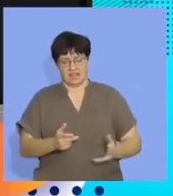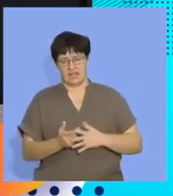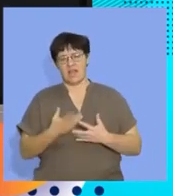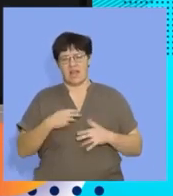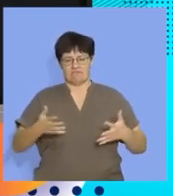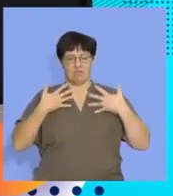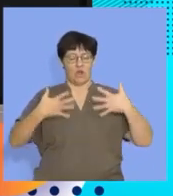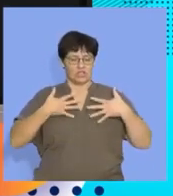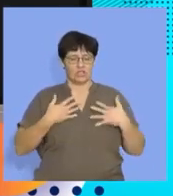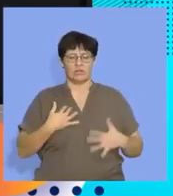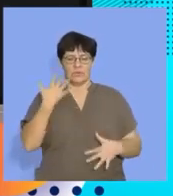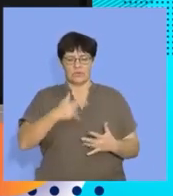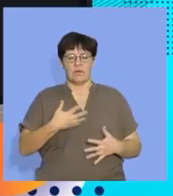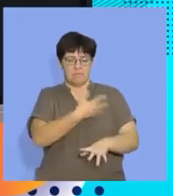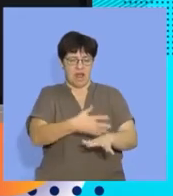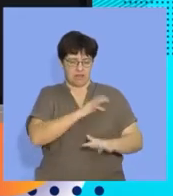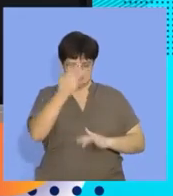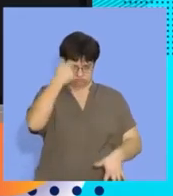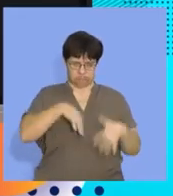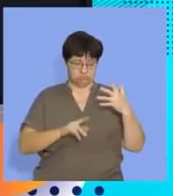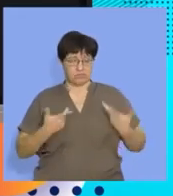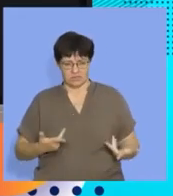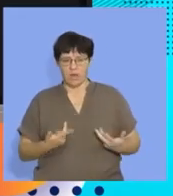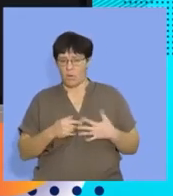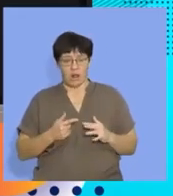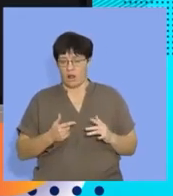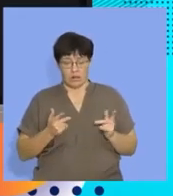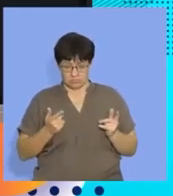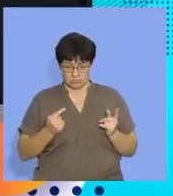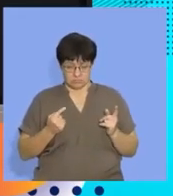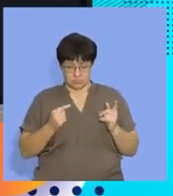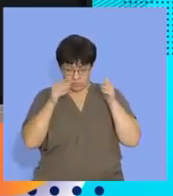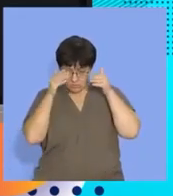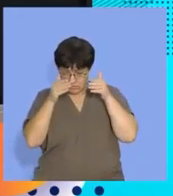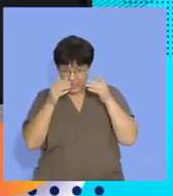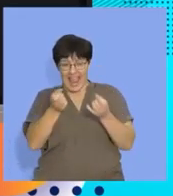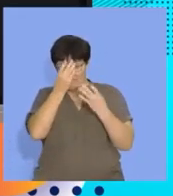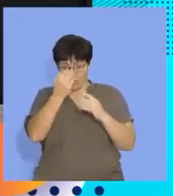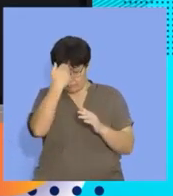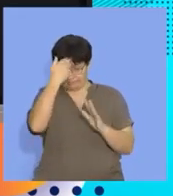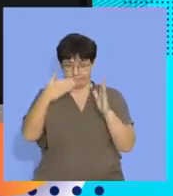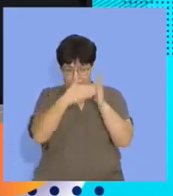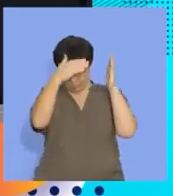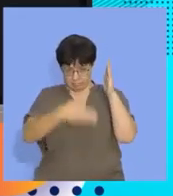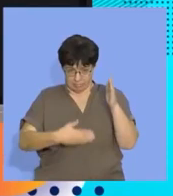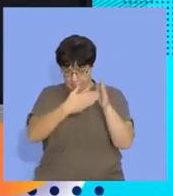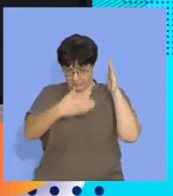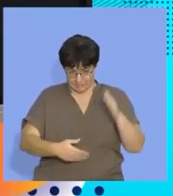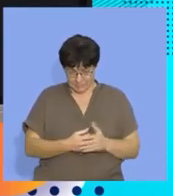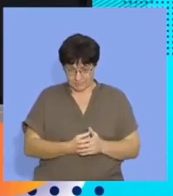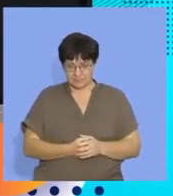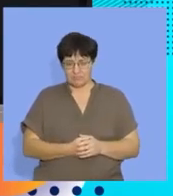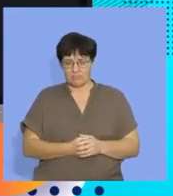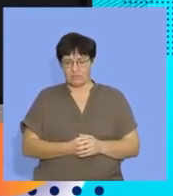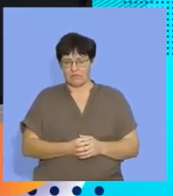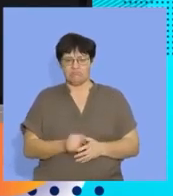the oxygen going, get the blood flowing, right? Otherwise, we just get so bogged down and none of that information actually goes into our head. So what